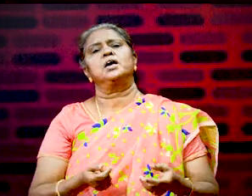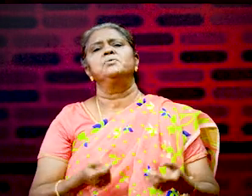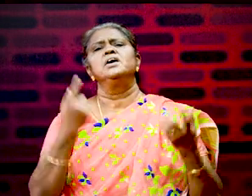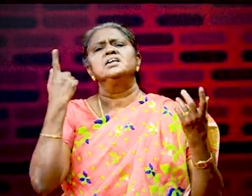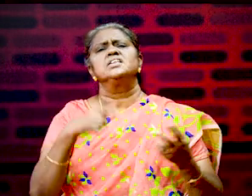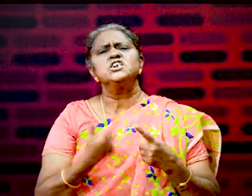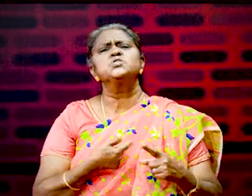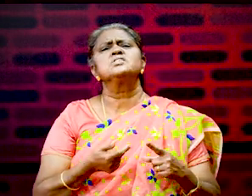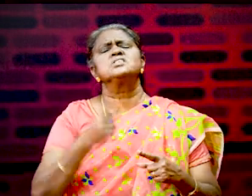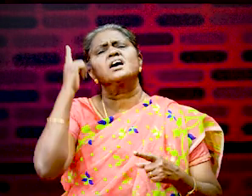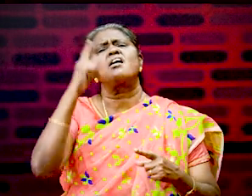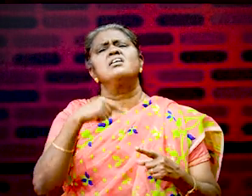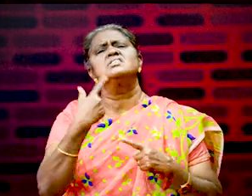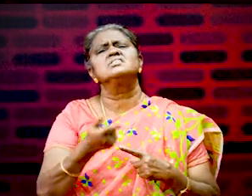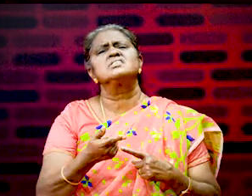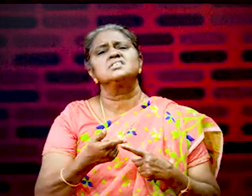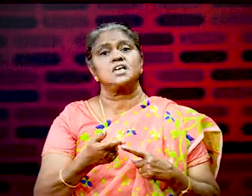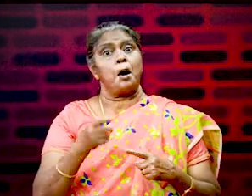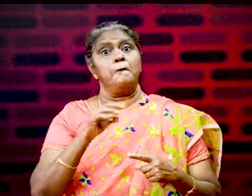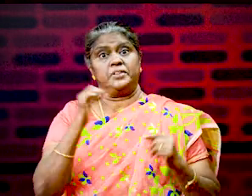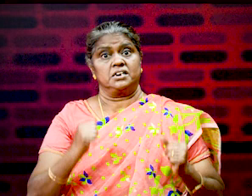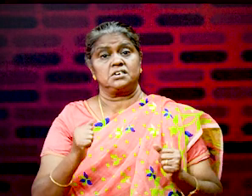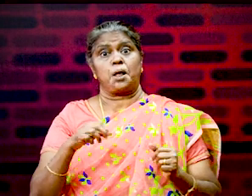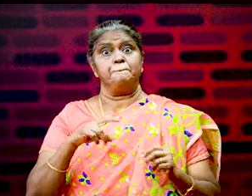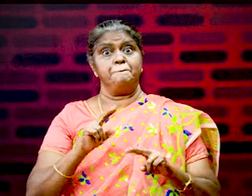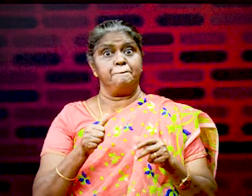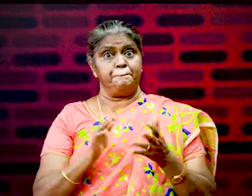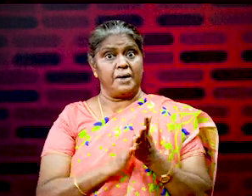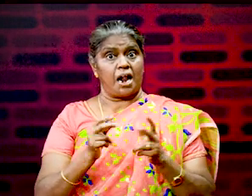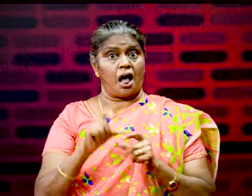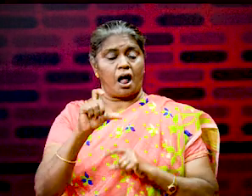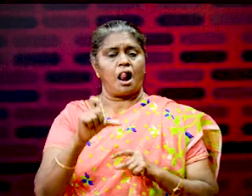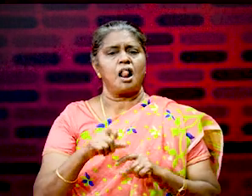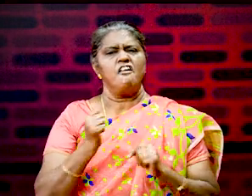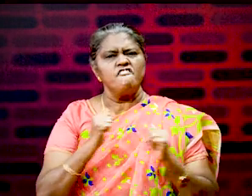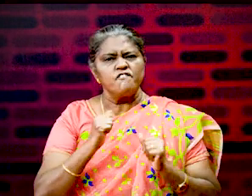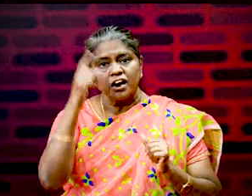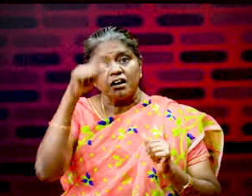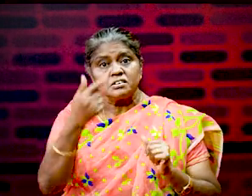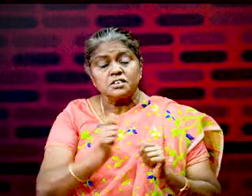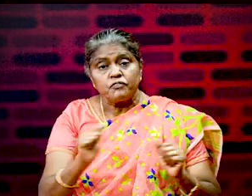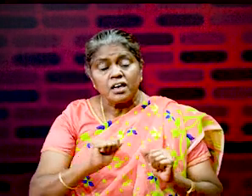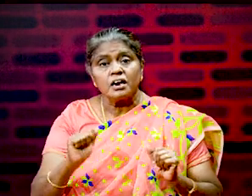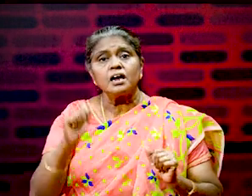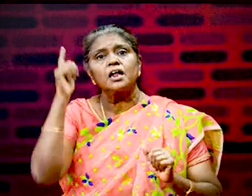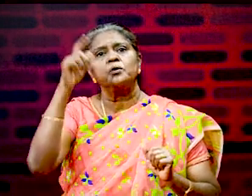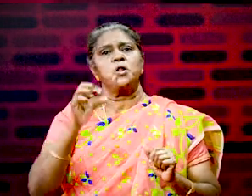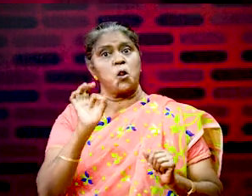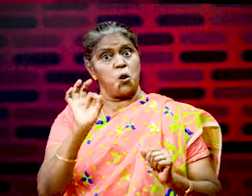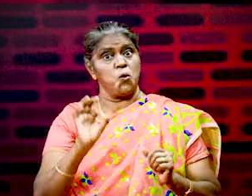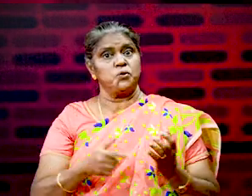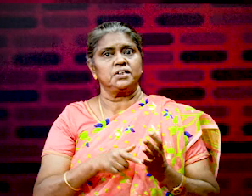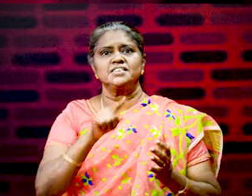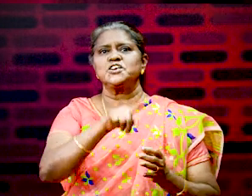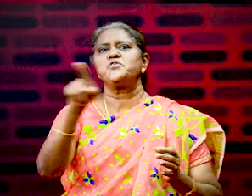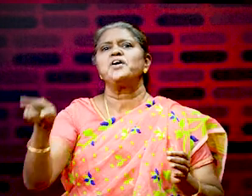be bold and strong, fear not. I am going to do new things in your life, and I am going to save you.